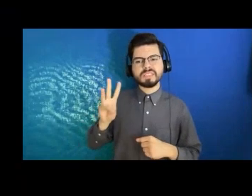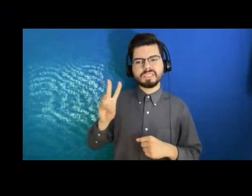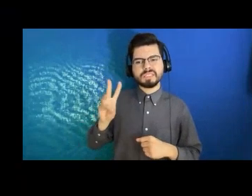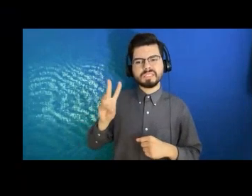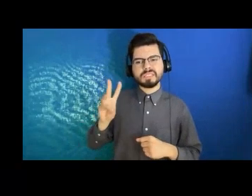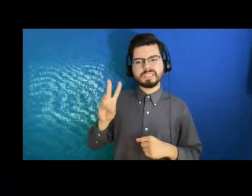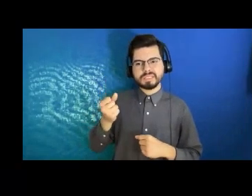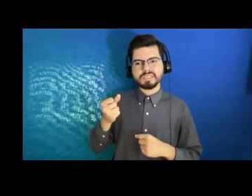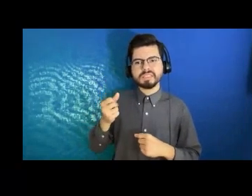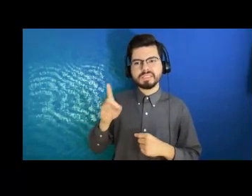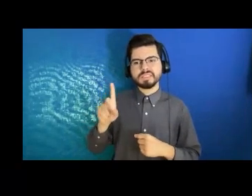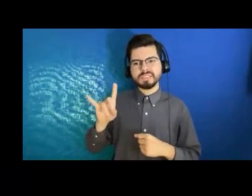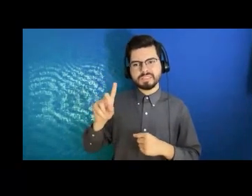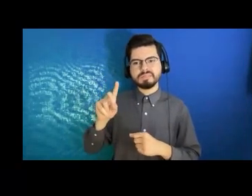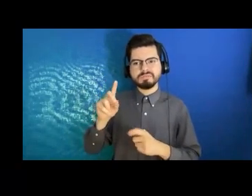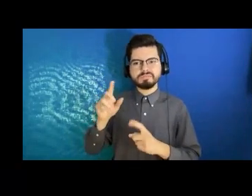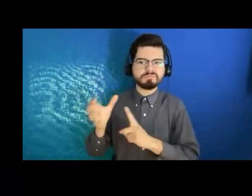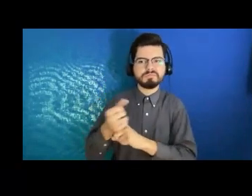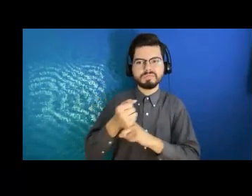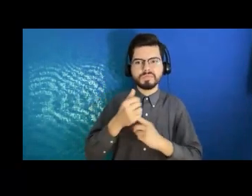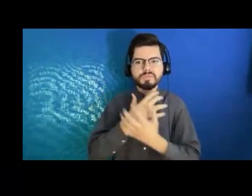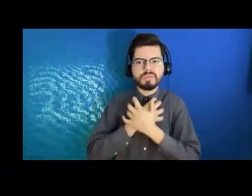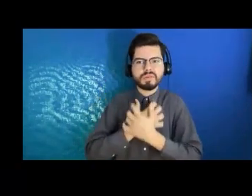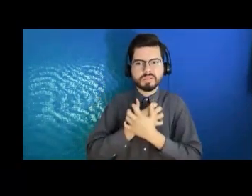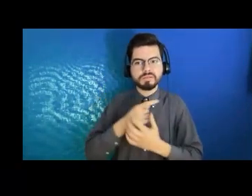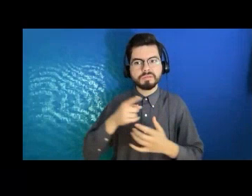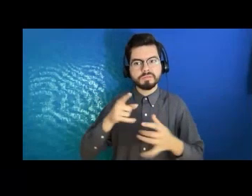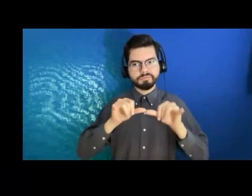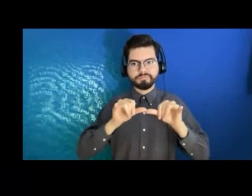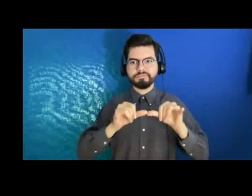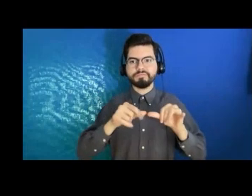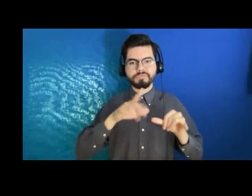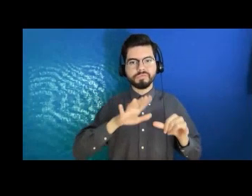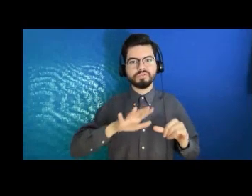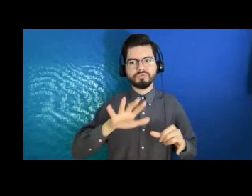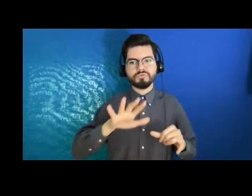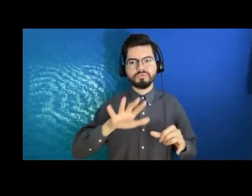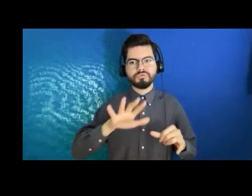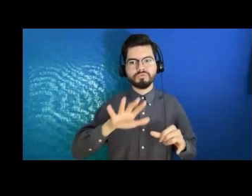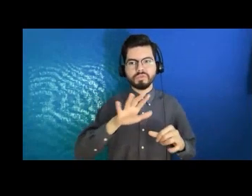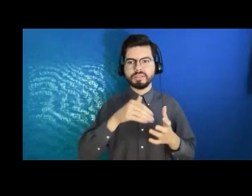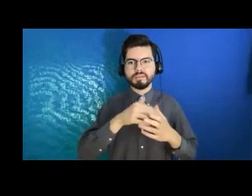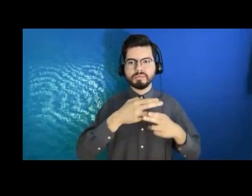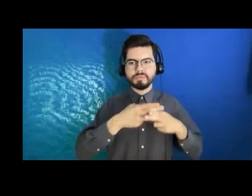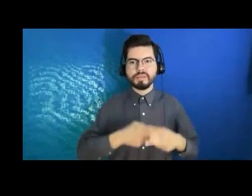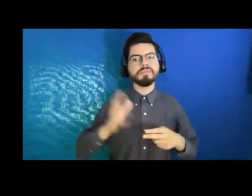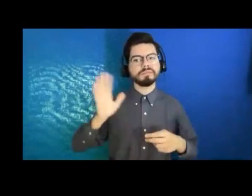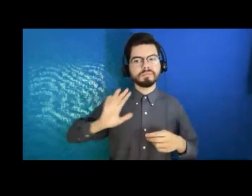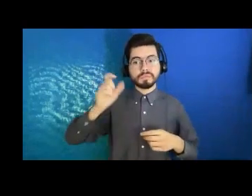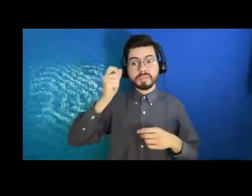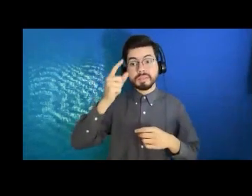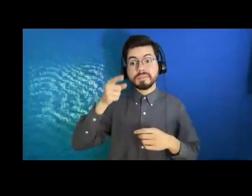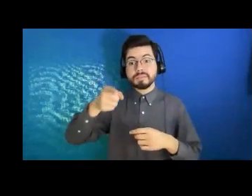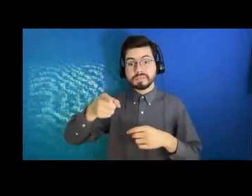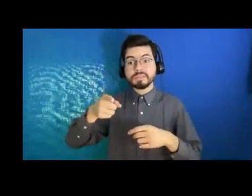scale weight it, but they estimated that it had to be over 1,000 pounds. This is a scale weight, digital scale weight of a bear we caught last year.